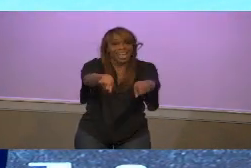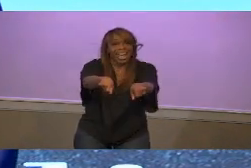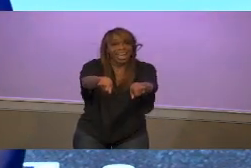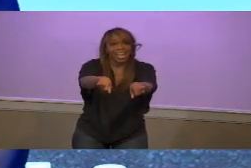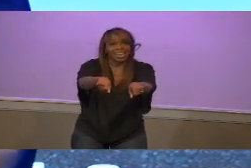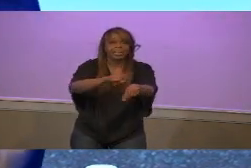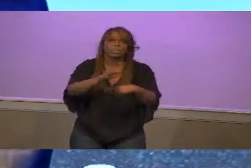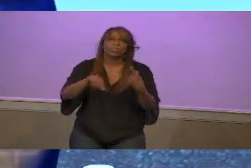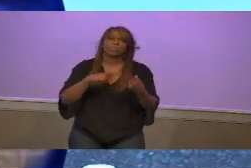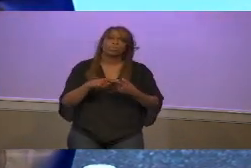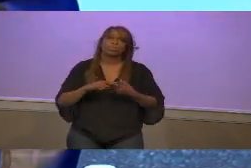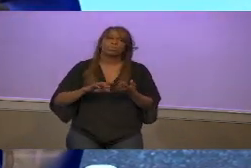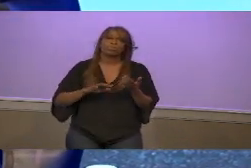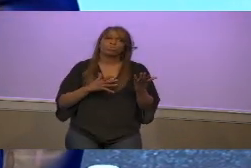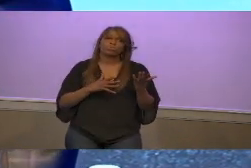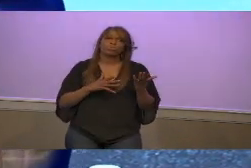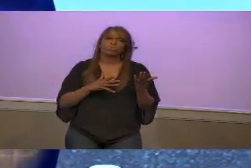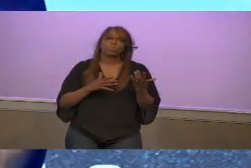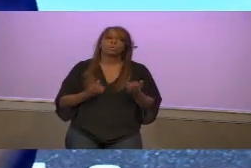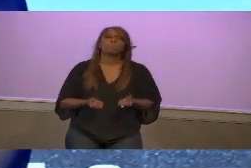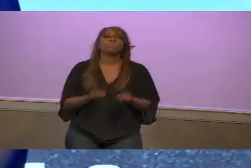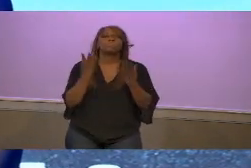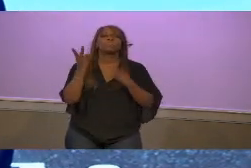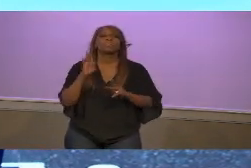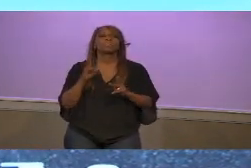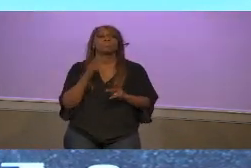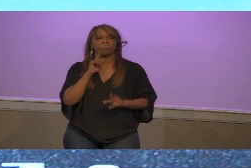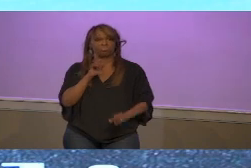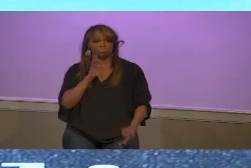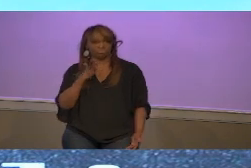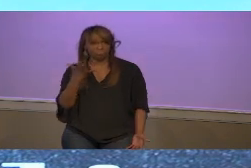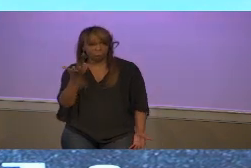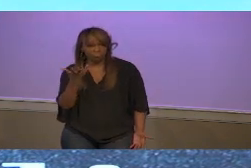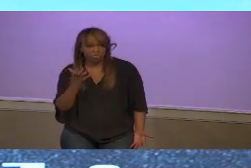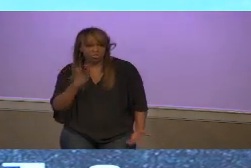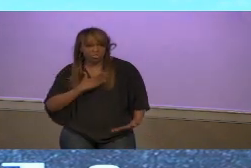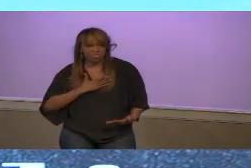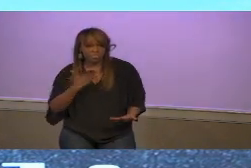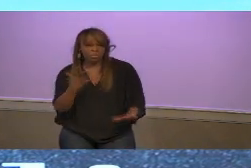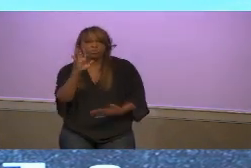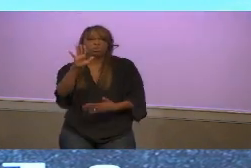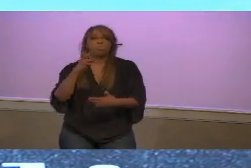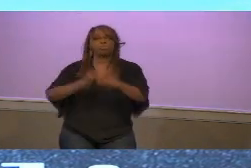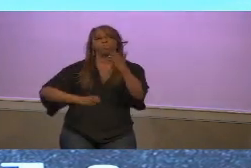you're in distress. Well, many of you readily admit that some of the problems you